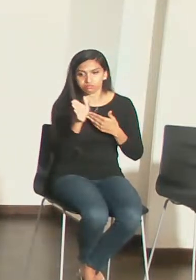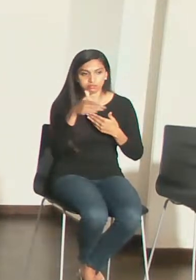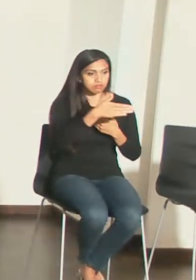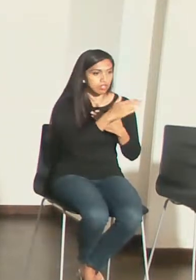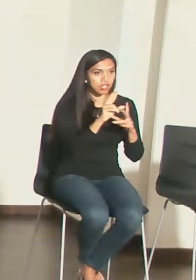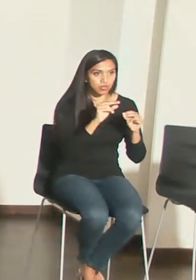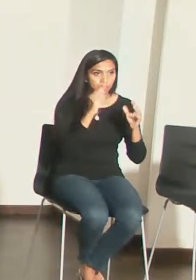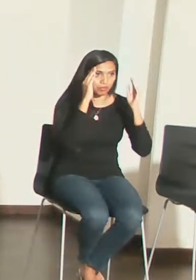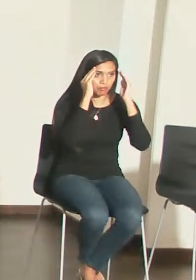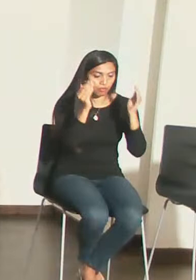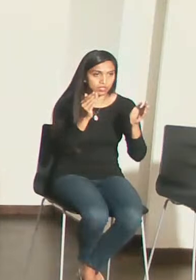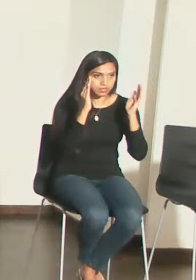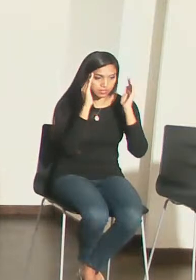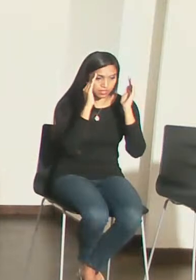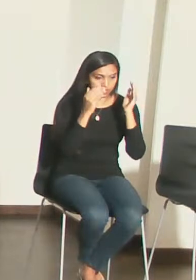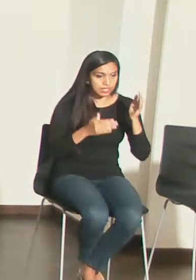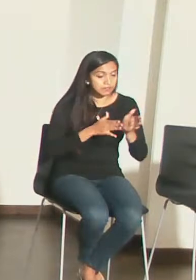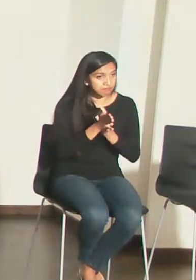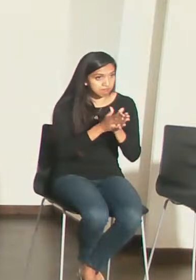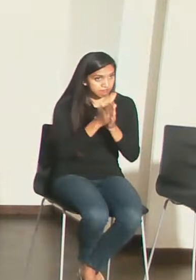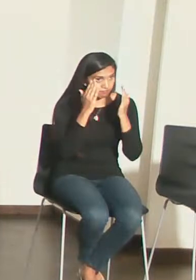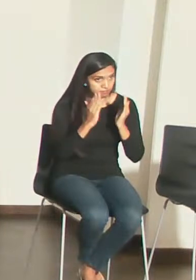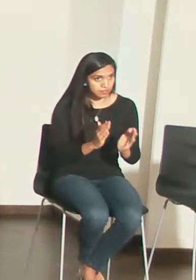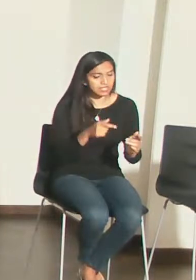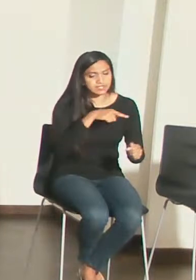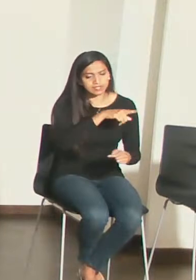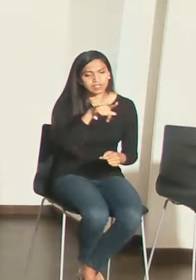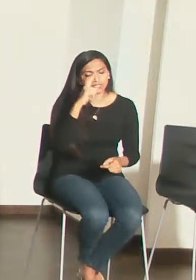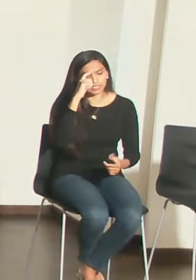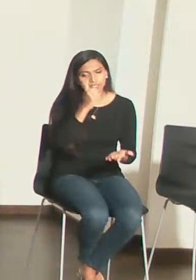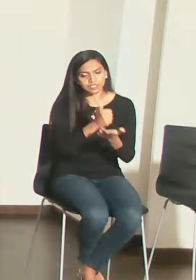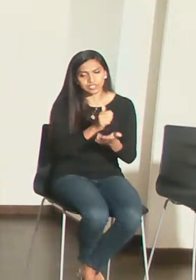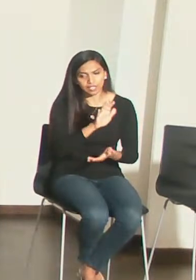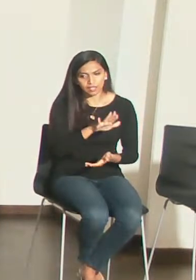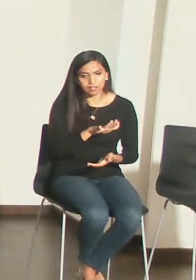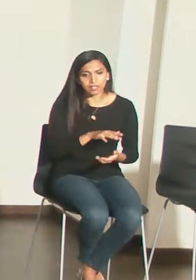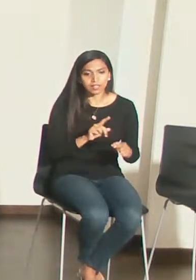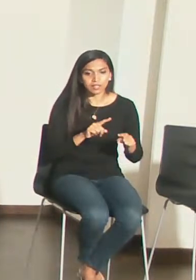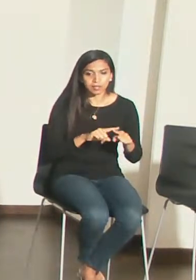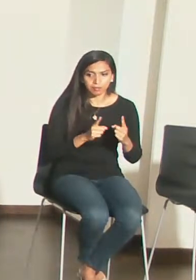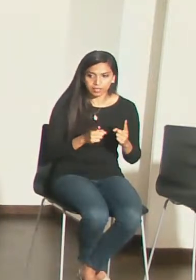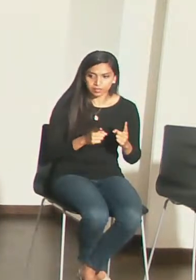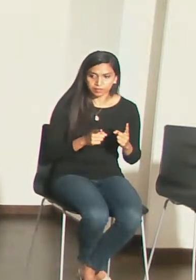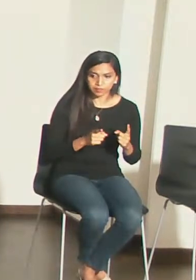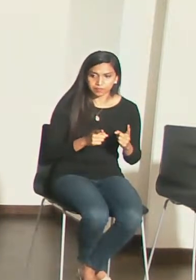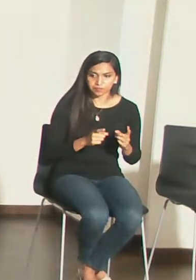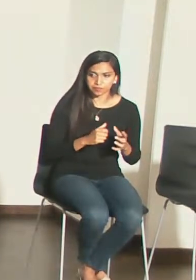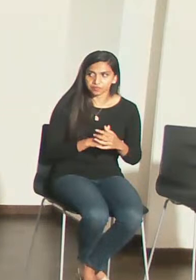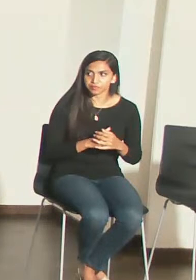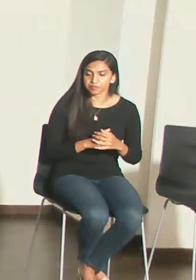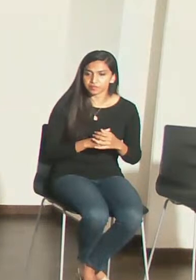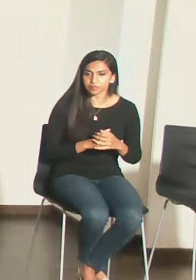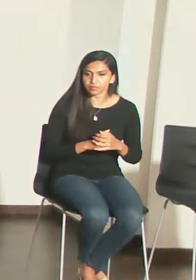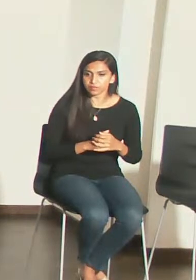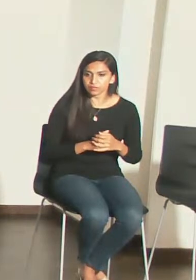arthritis climbing it. So these are decisions definitely that, and so the white cube and the black cube, the opaque